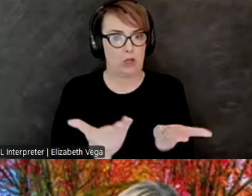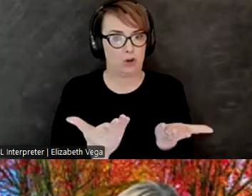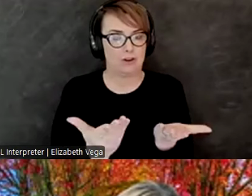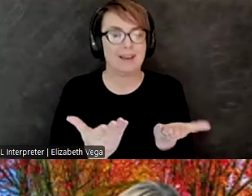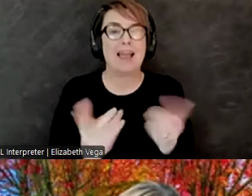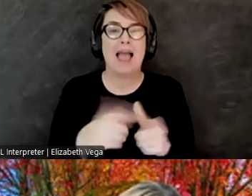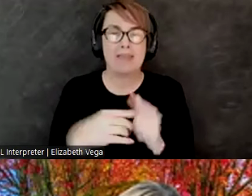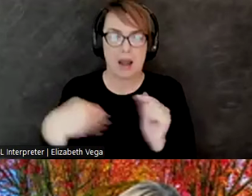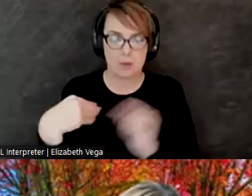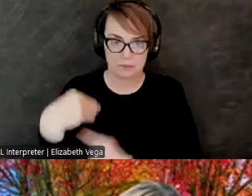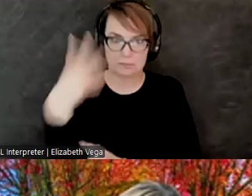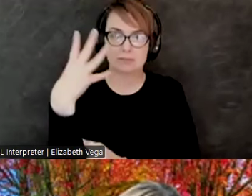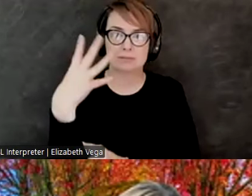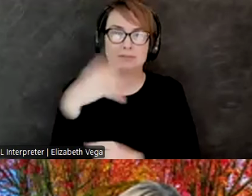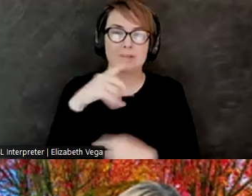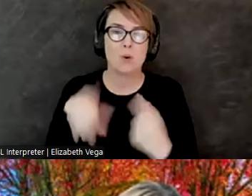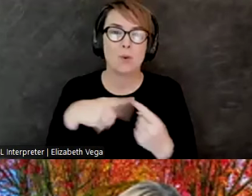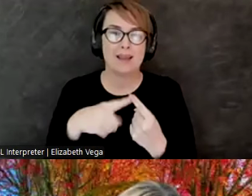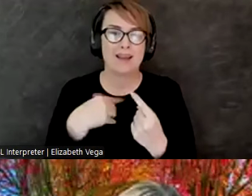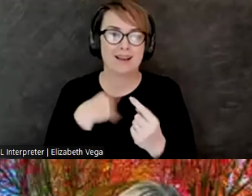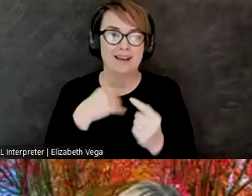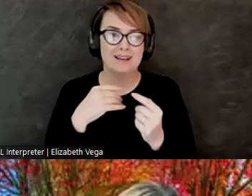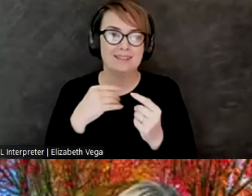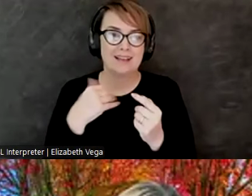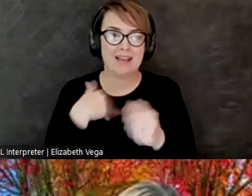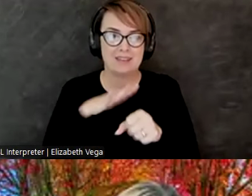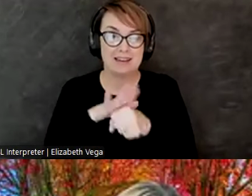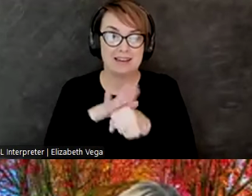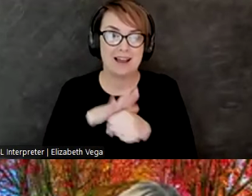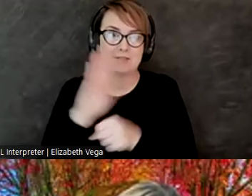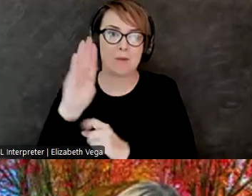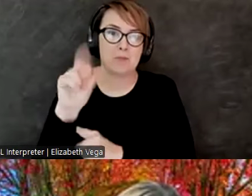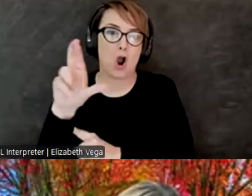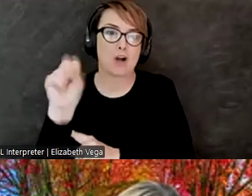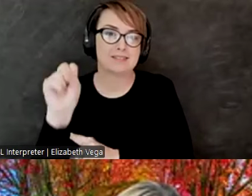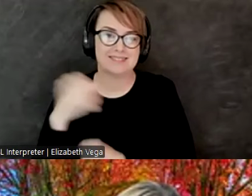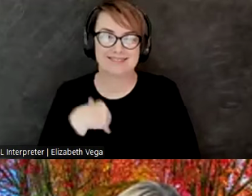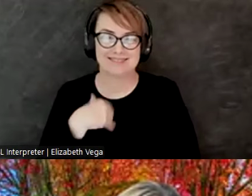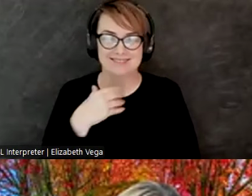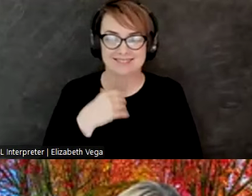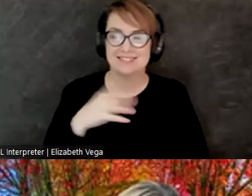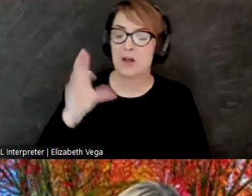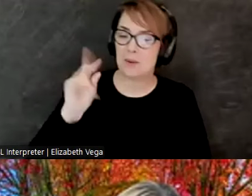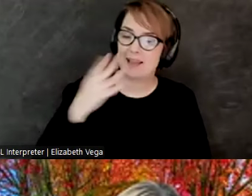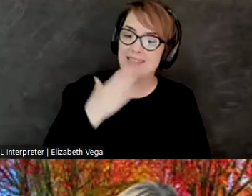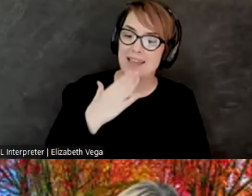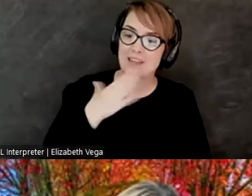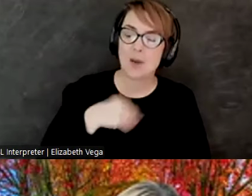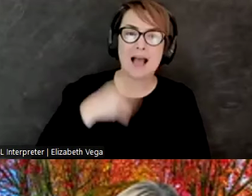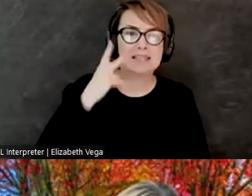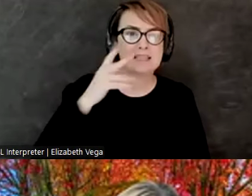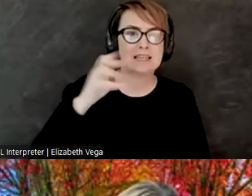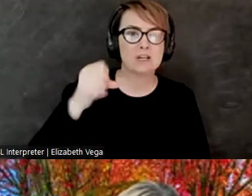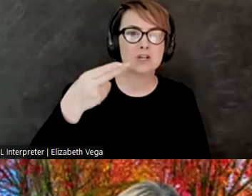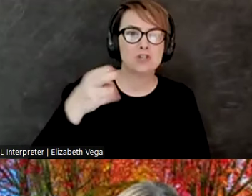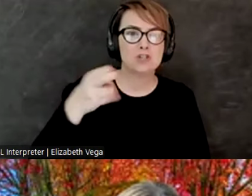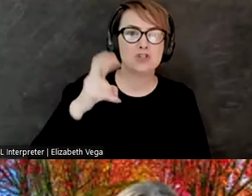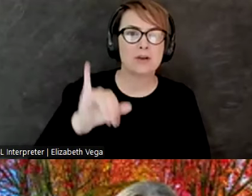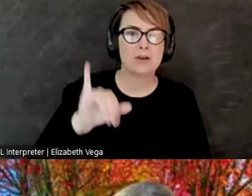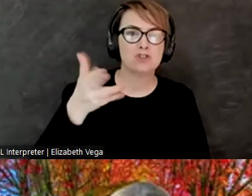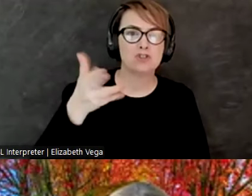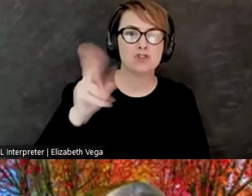on as soon as I have enough bars. Thanks. Great, thank you. And I do see Sherry Johnson. I'm sorry, Sherry, that I missed